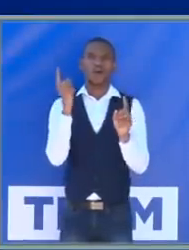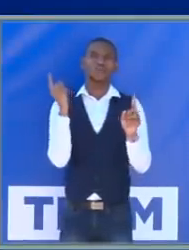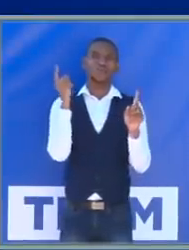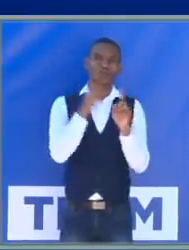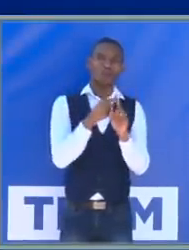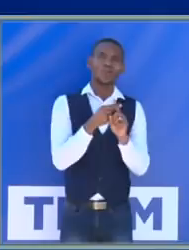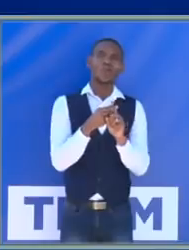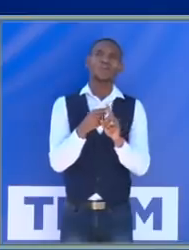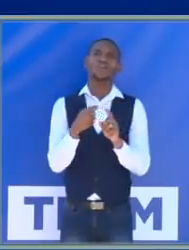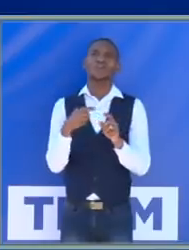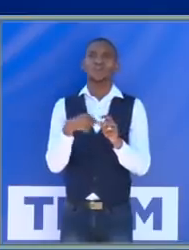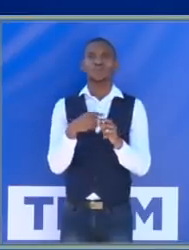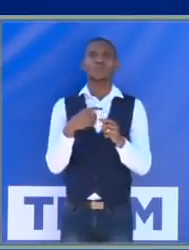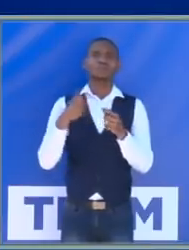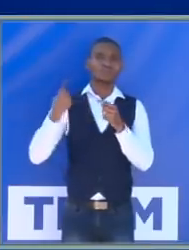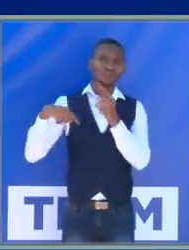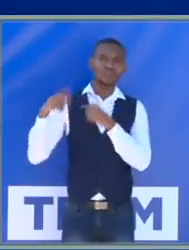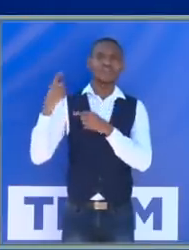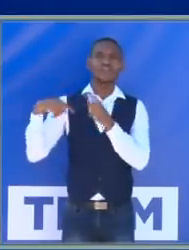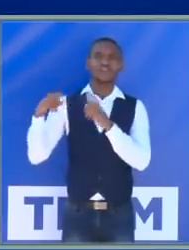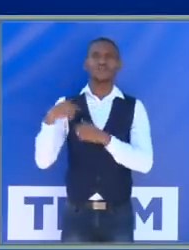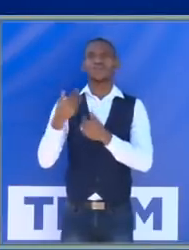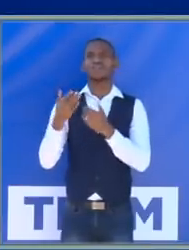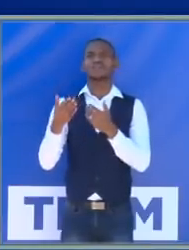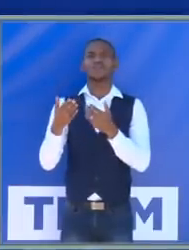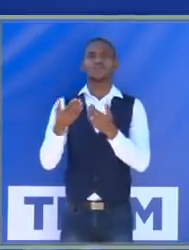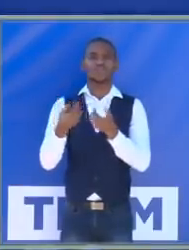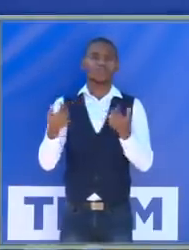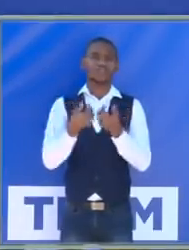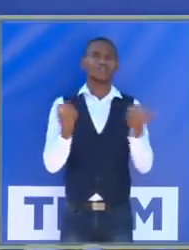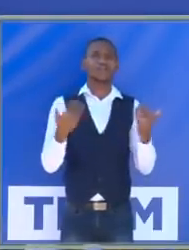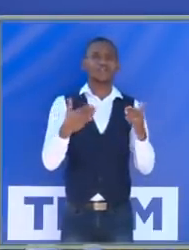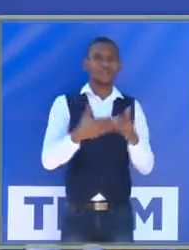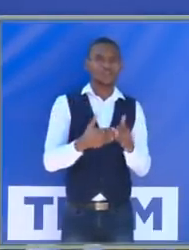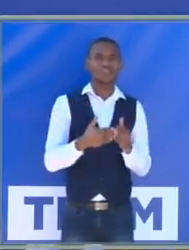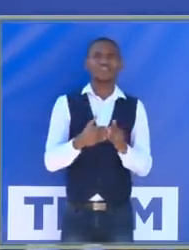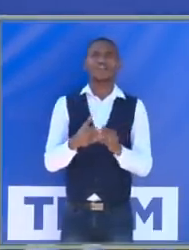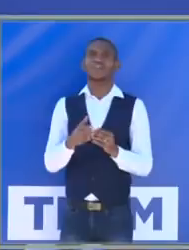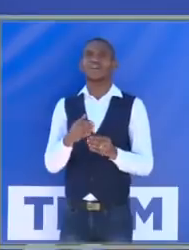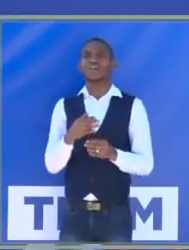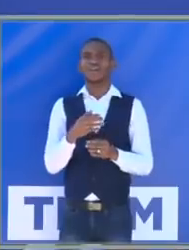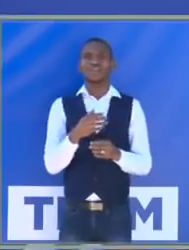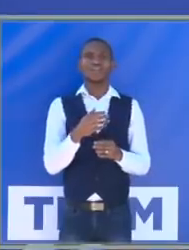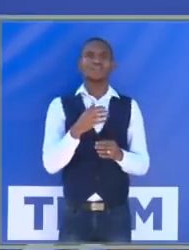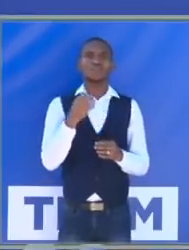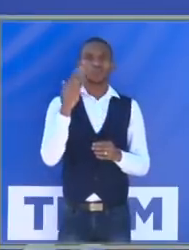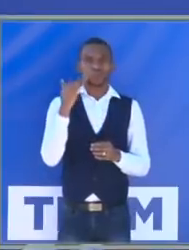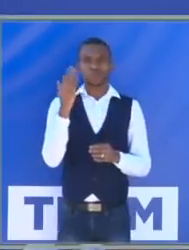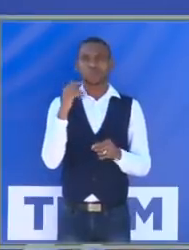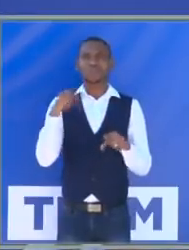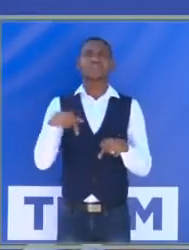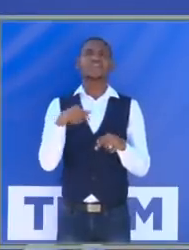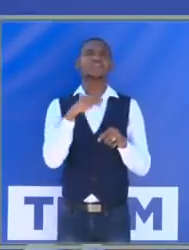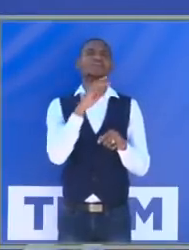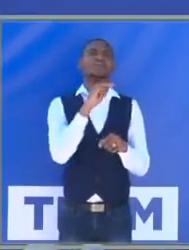of retreating back into our separate corners. Daar sulke partye wat se wit mense hierdie kant